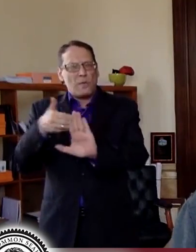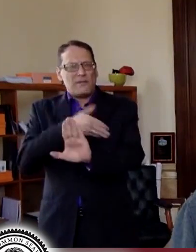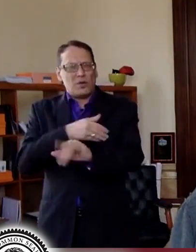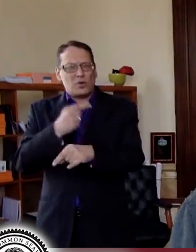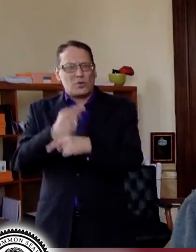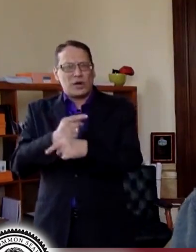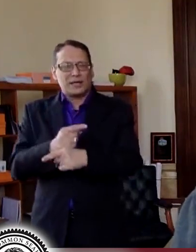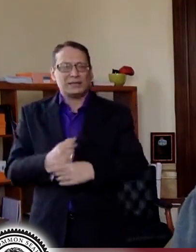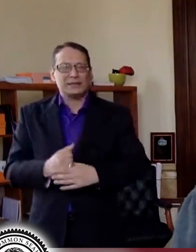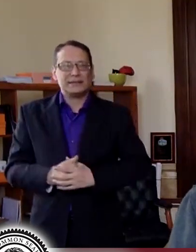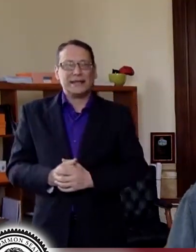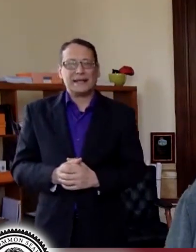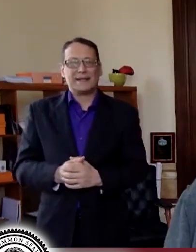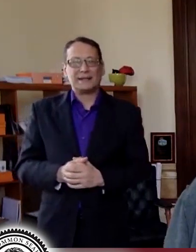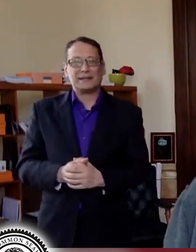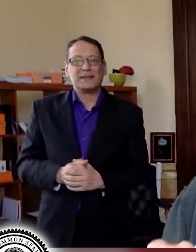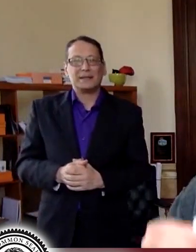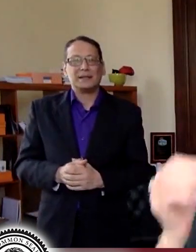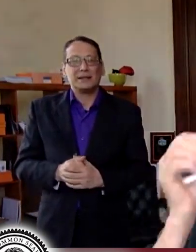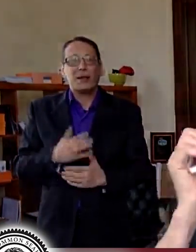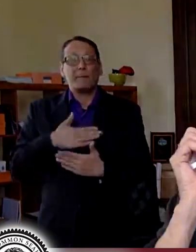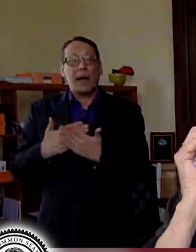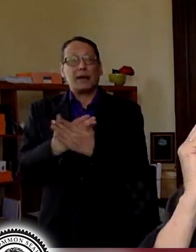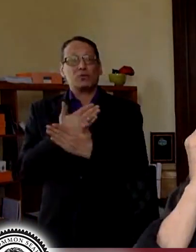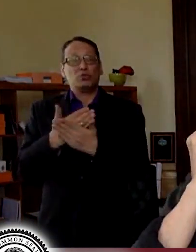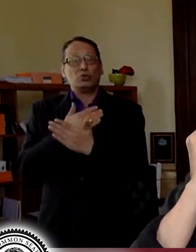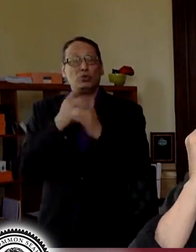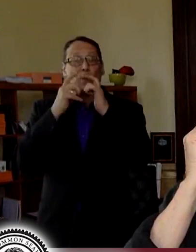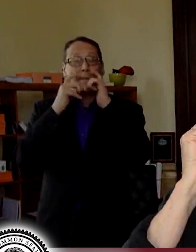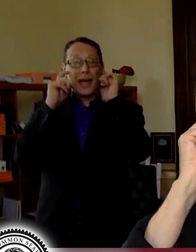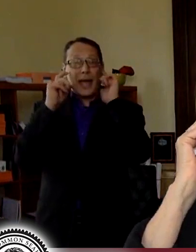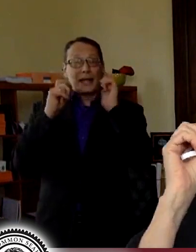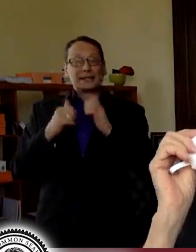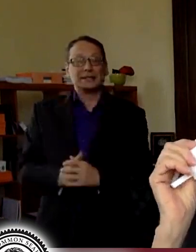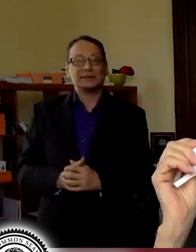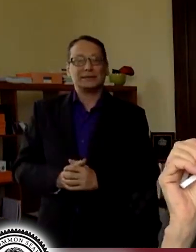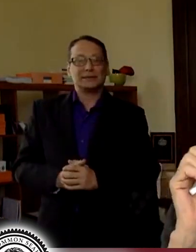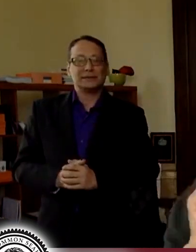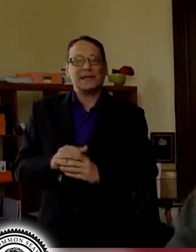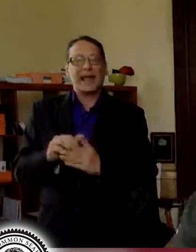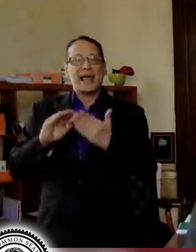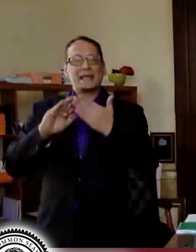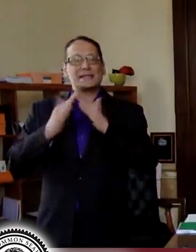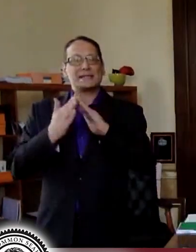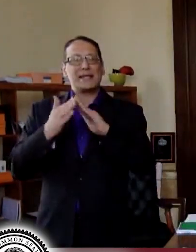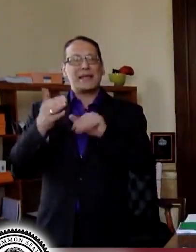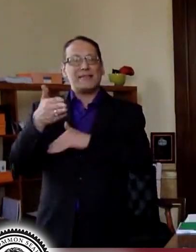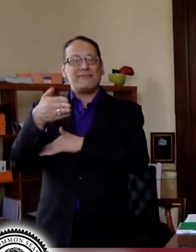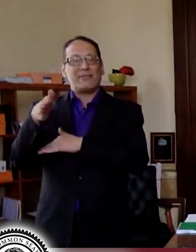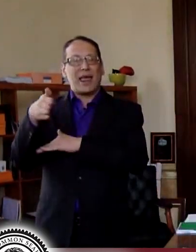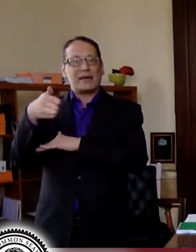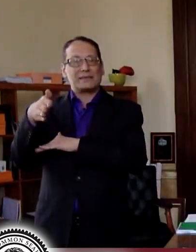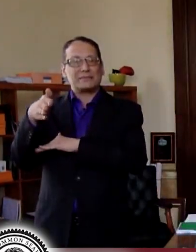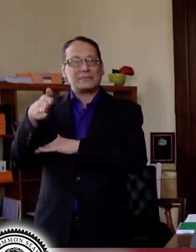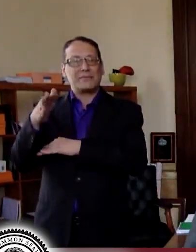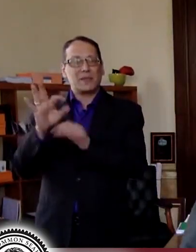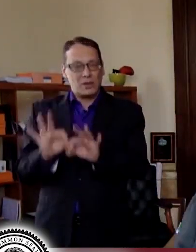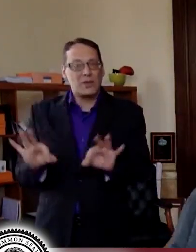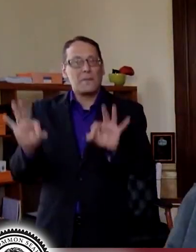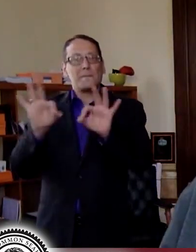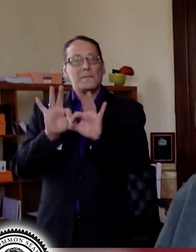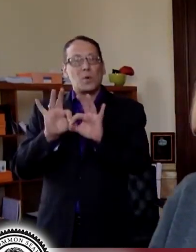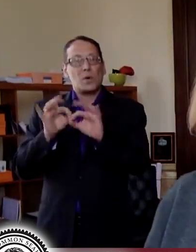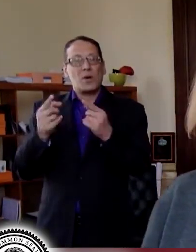I? For anybody who didn't get to see it, this is my new mask. It's got the city flag on it. It's really important when you're